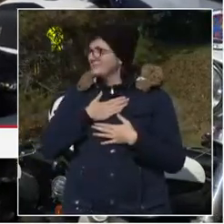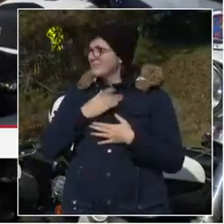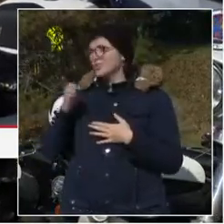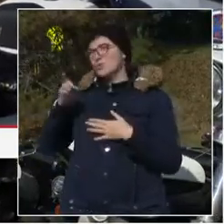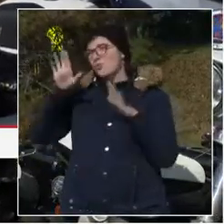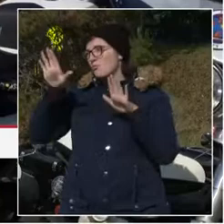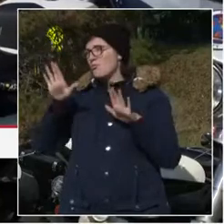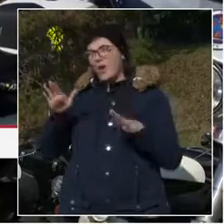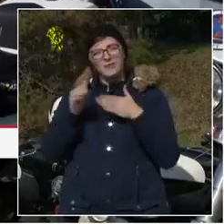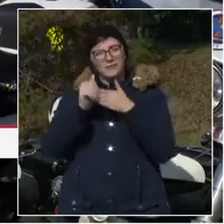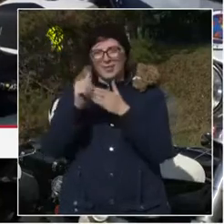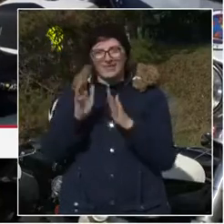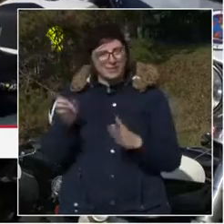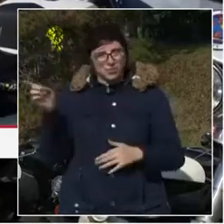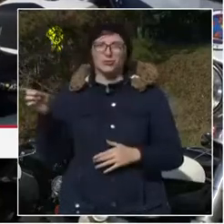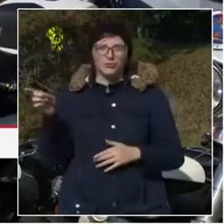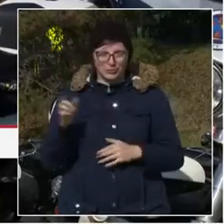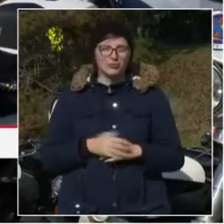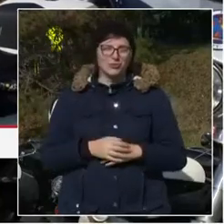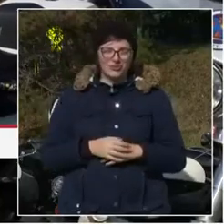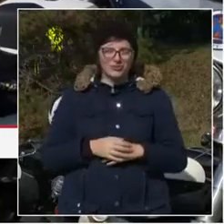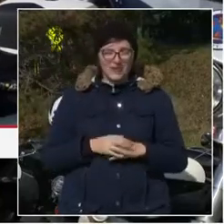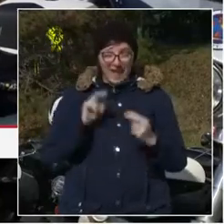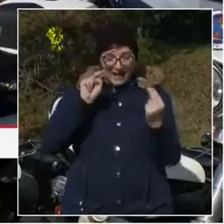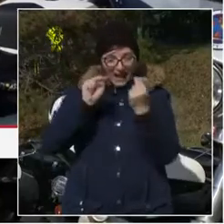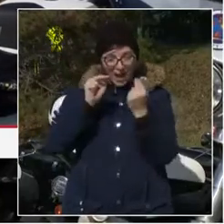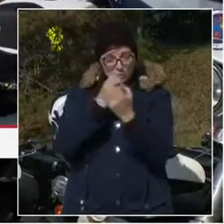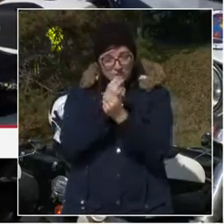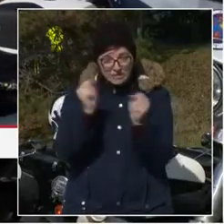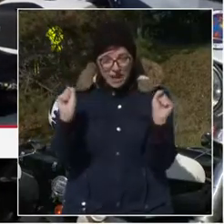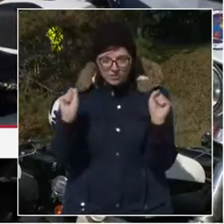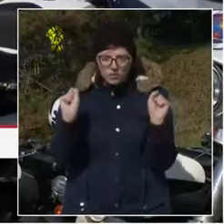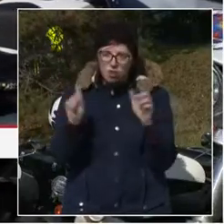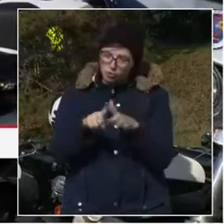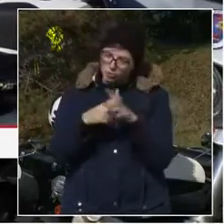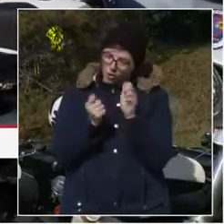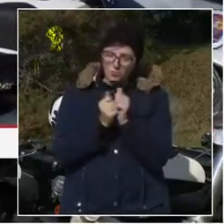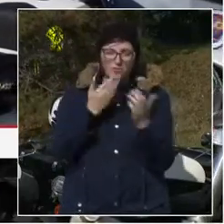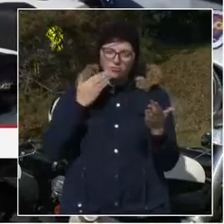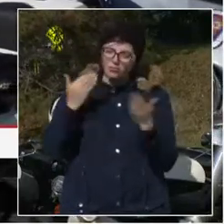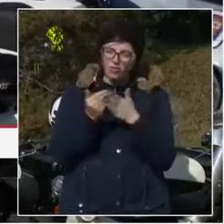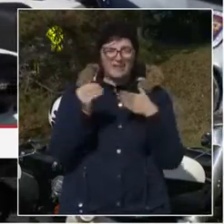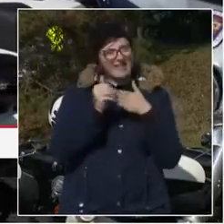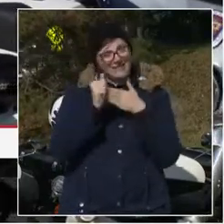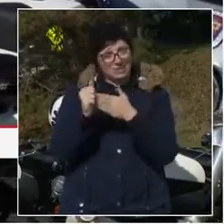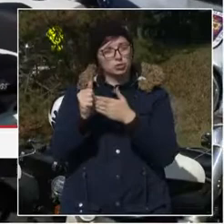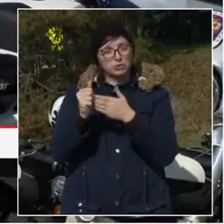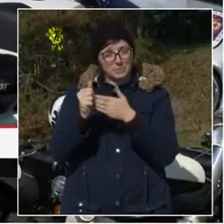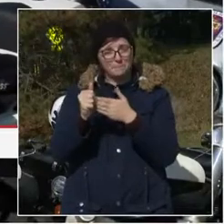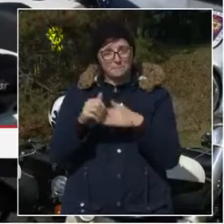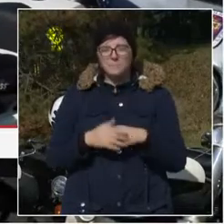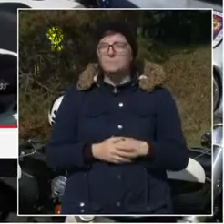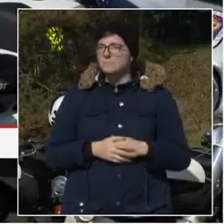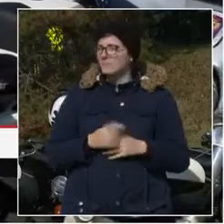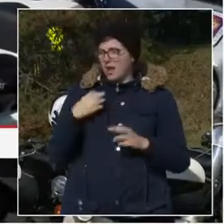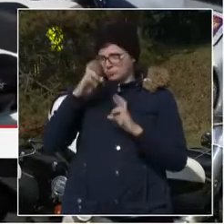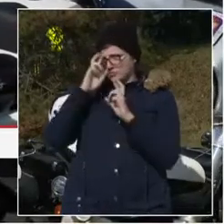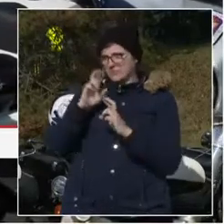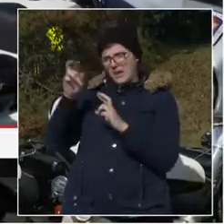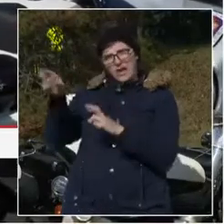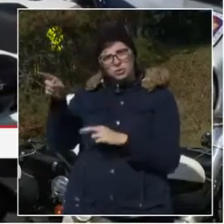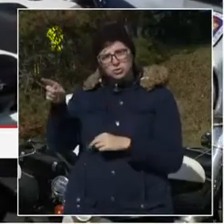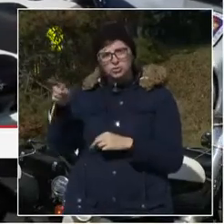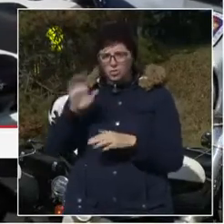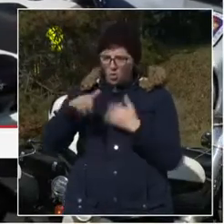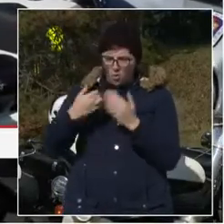She's a wonderful leader. And in highway safety, it starts with leadership from the top. And I respect her, and I respect all the